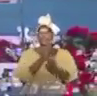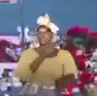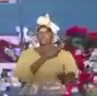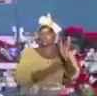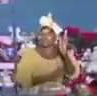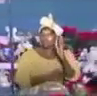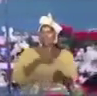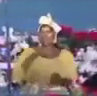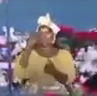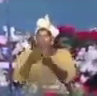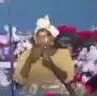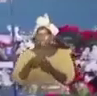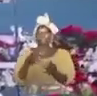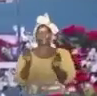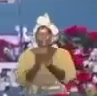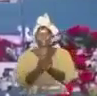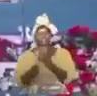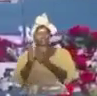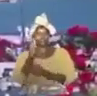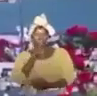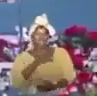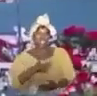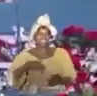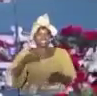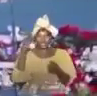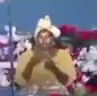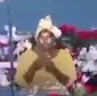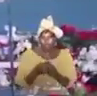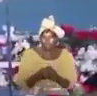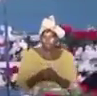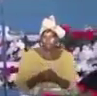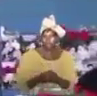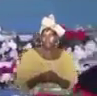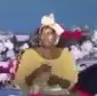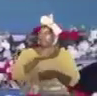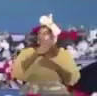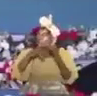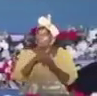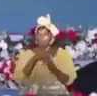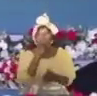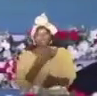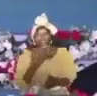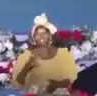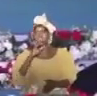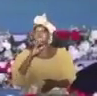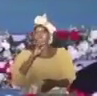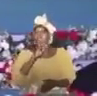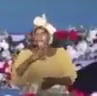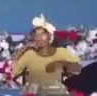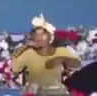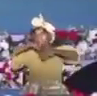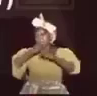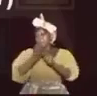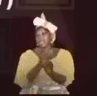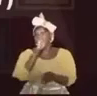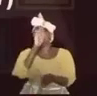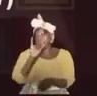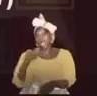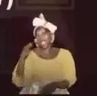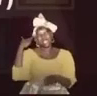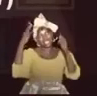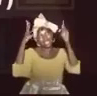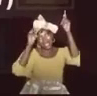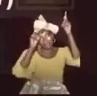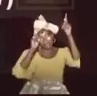the same was in the beginning with God. Verse 3 says, all things were made by him, the word, all